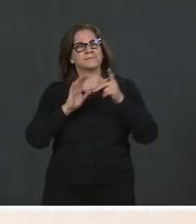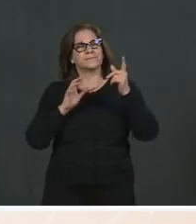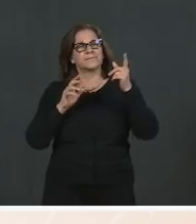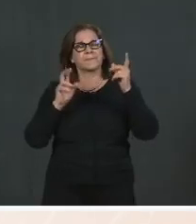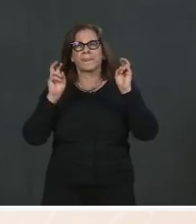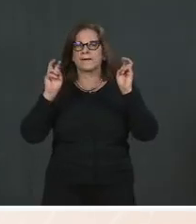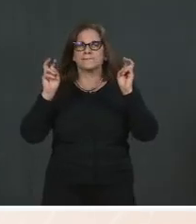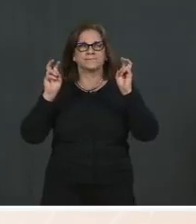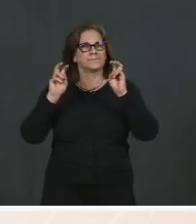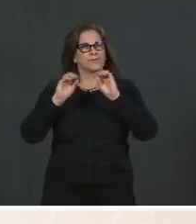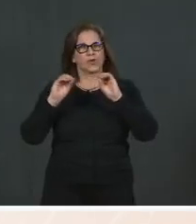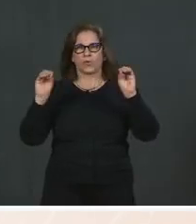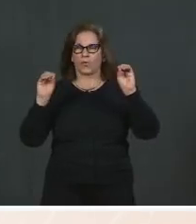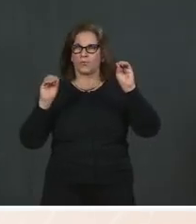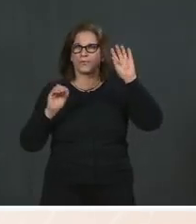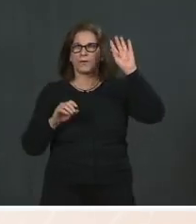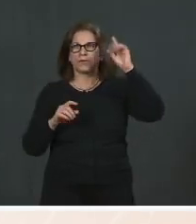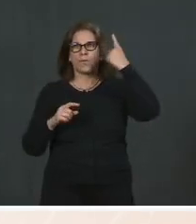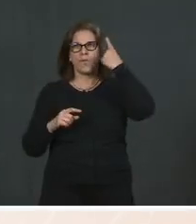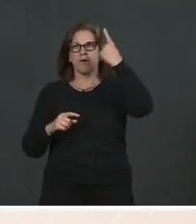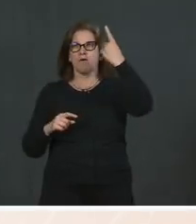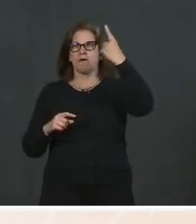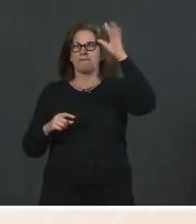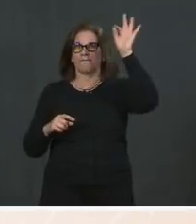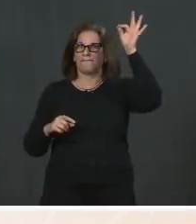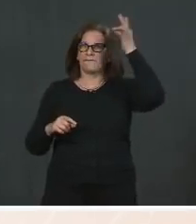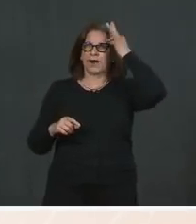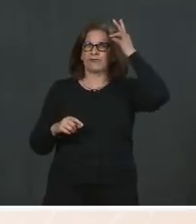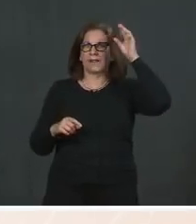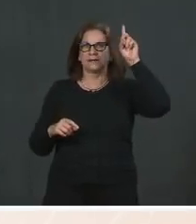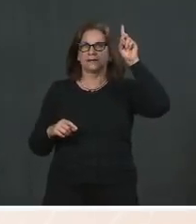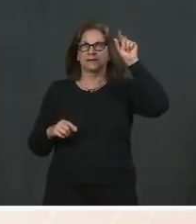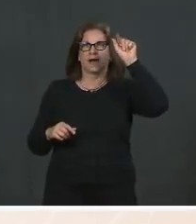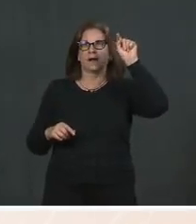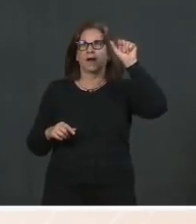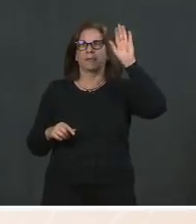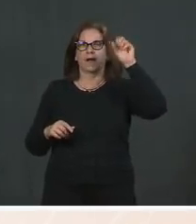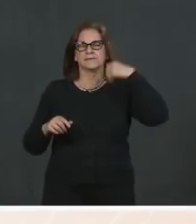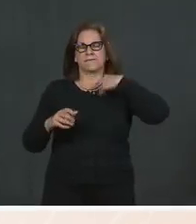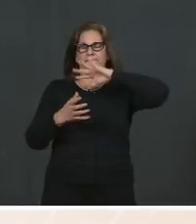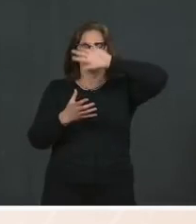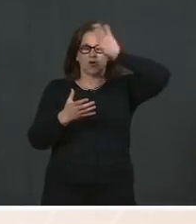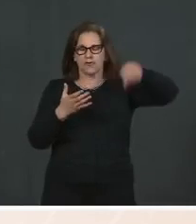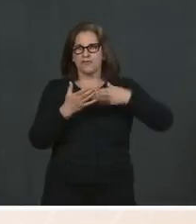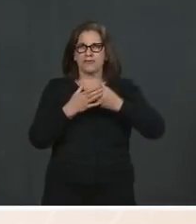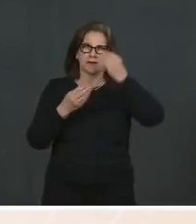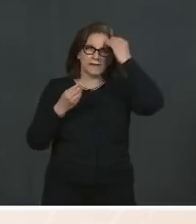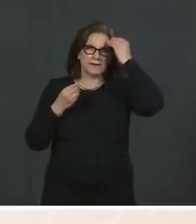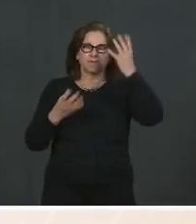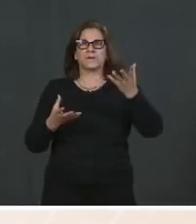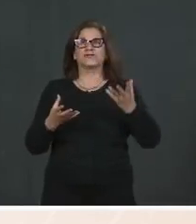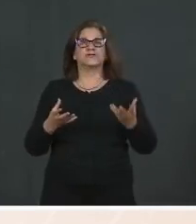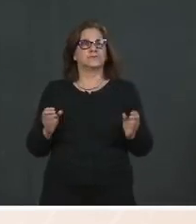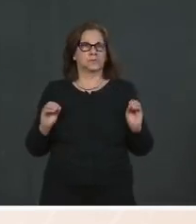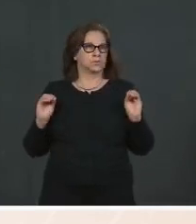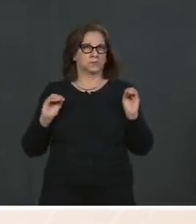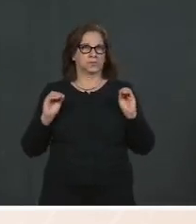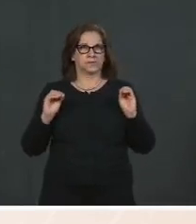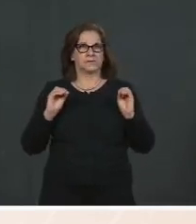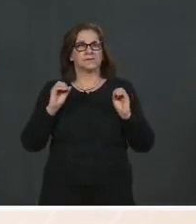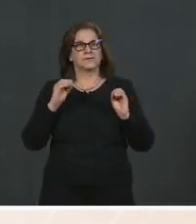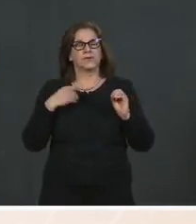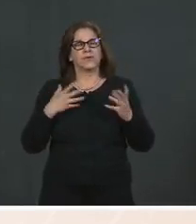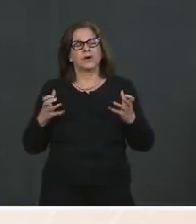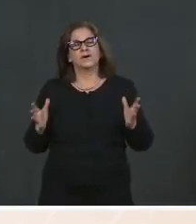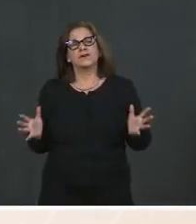database and no federal mandate requiring everyone to obtain a single vaccination credential. Second, we want to encourage an open marketplace with a variety